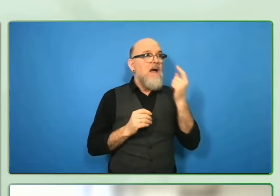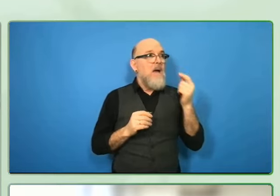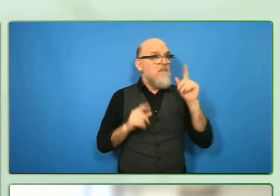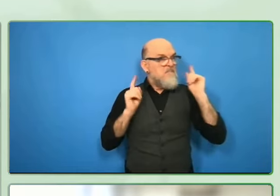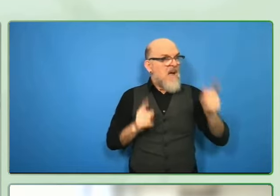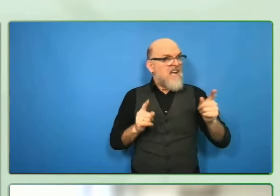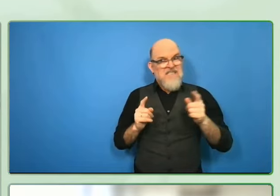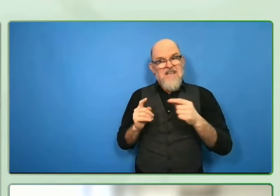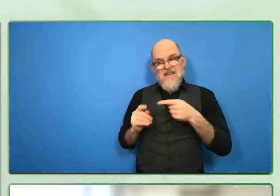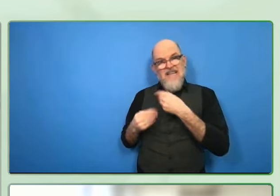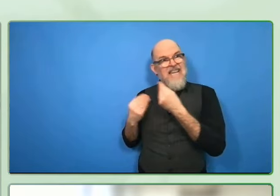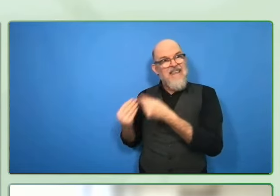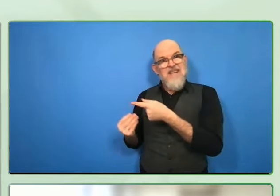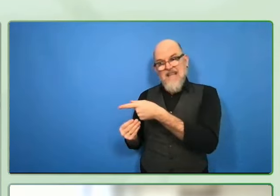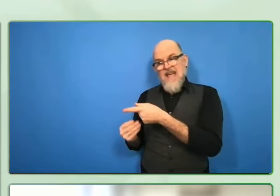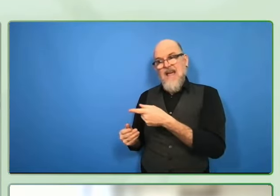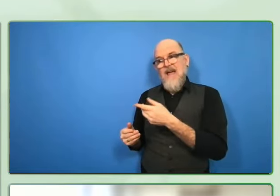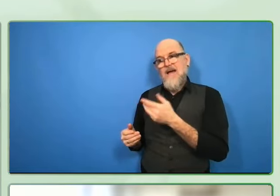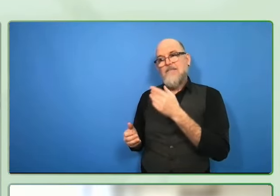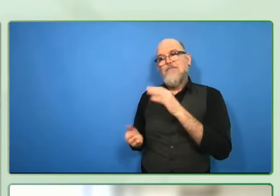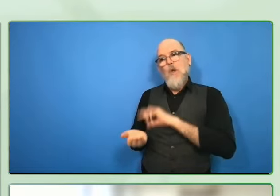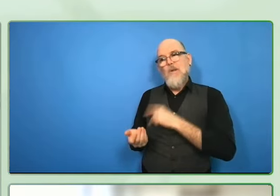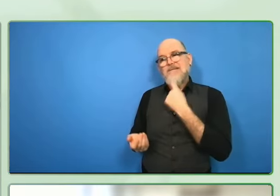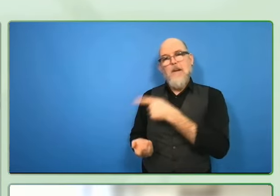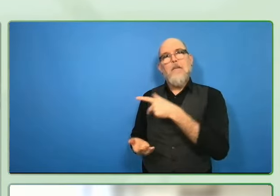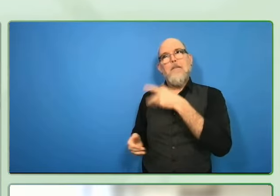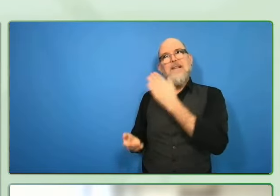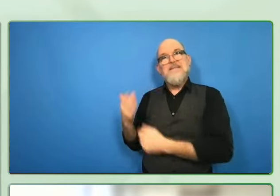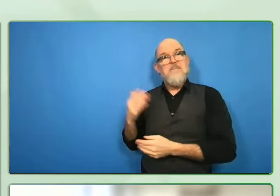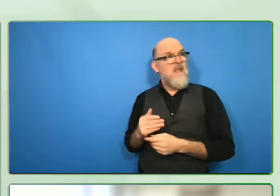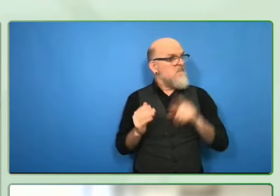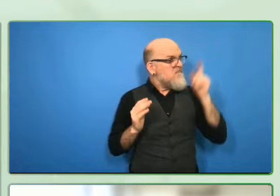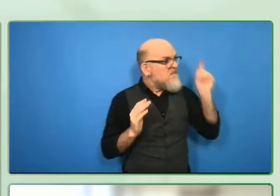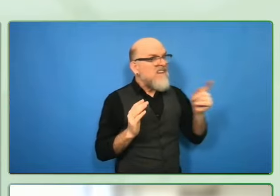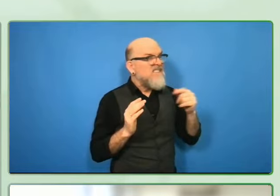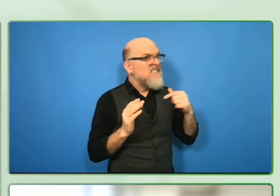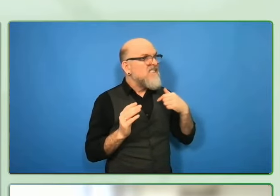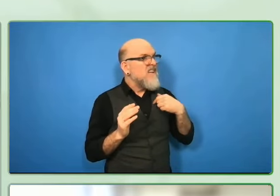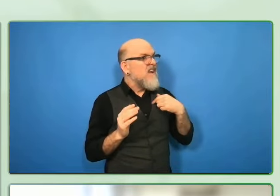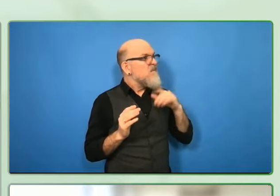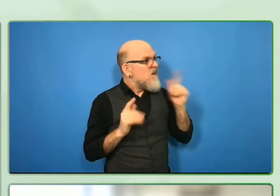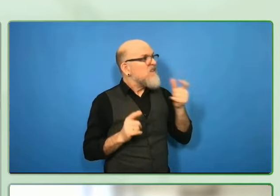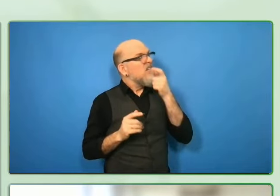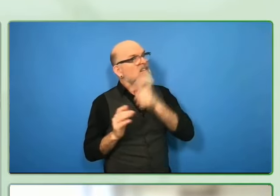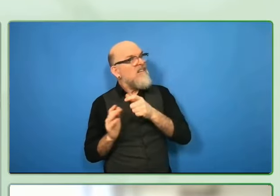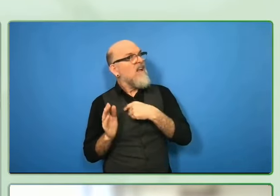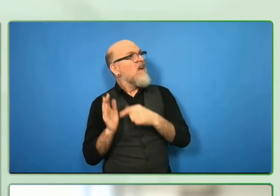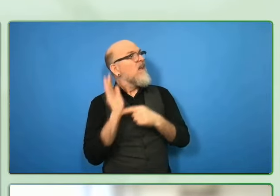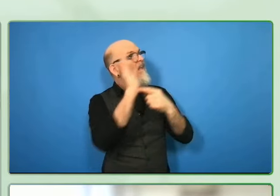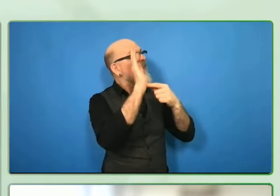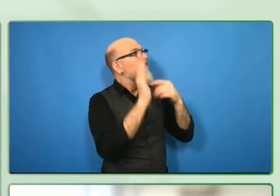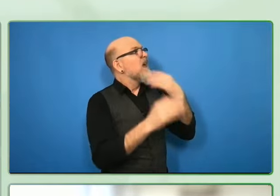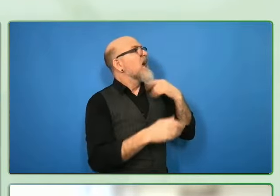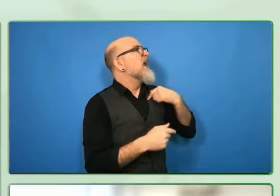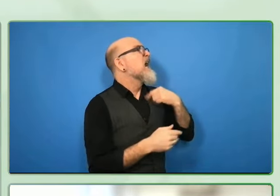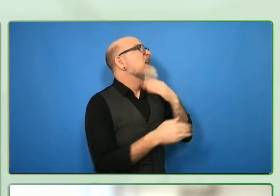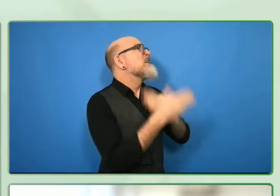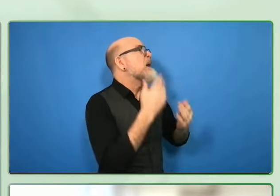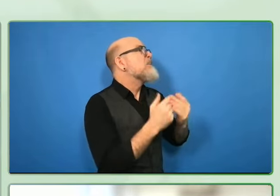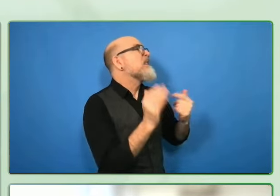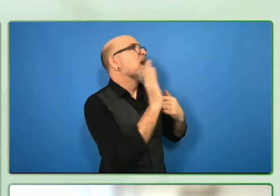can't do my job, help me out, I can do it much better in my job. And that should be a simple conversation. Well, I think we